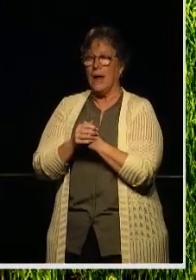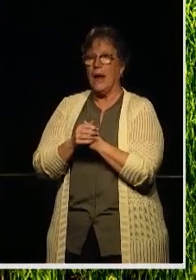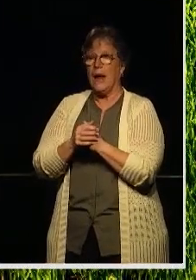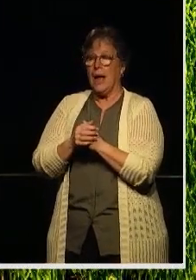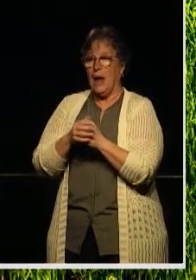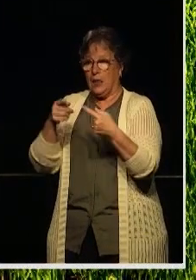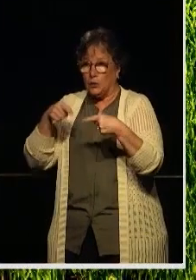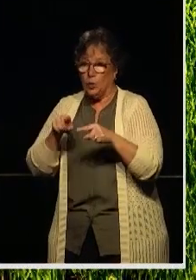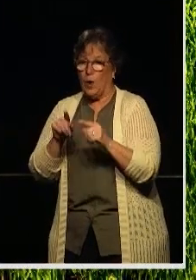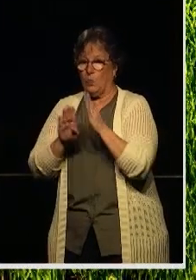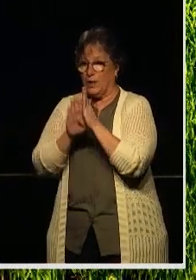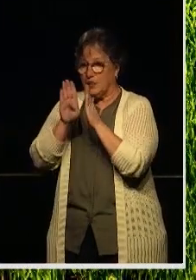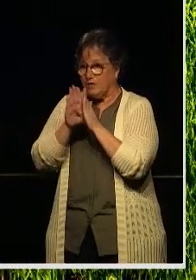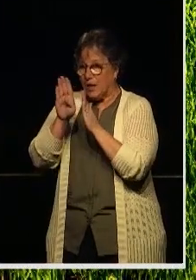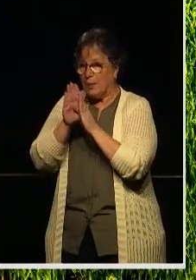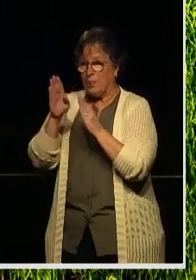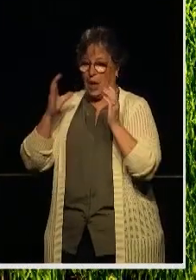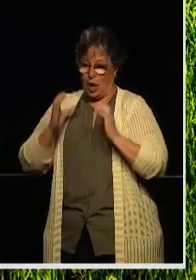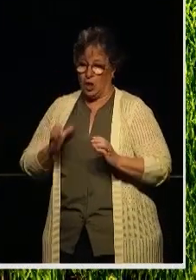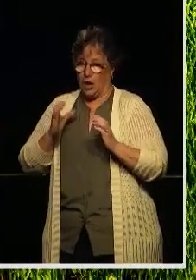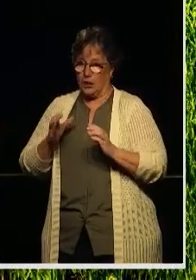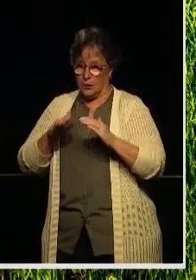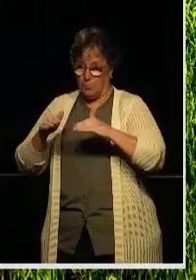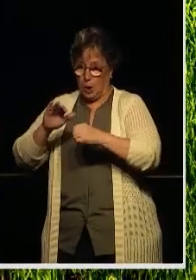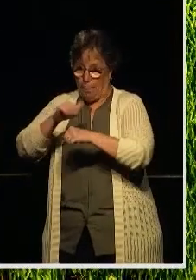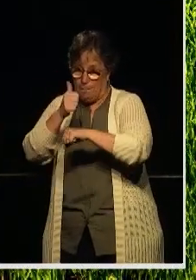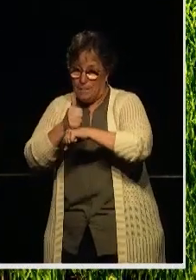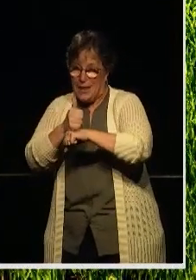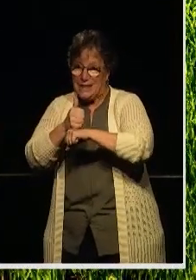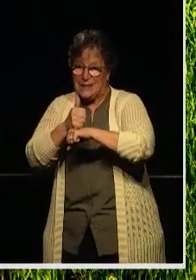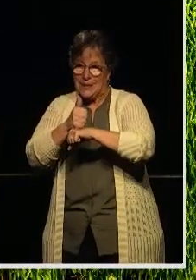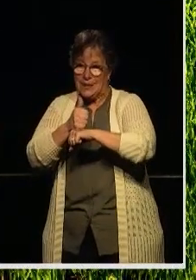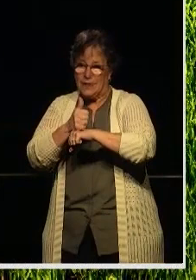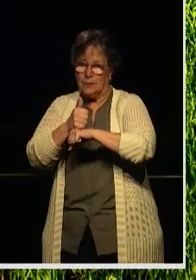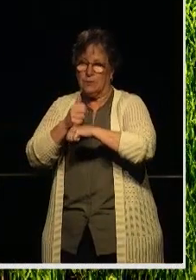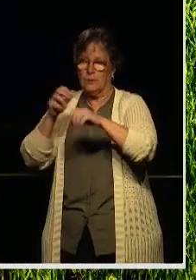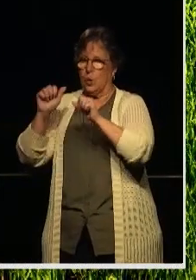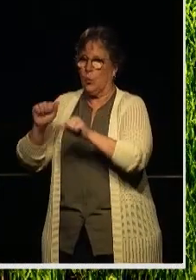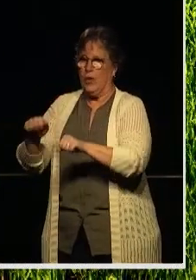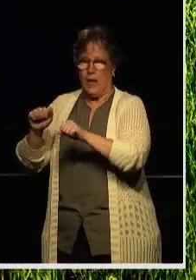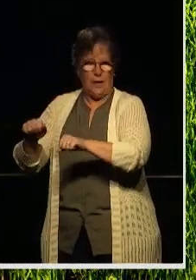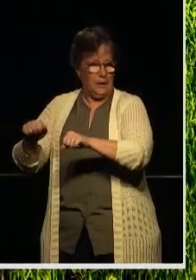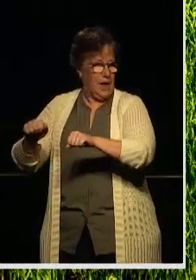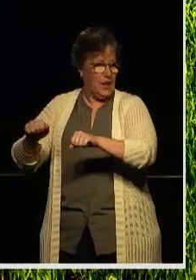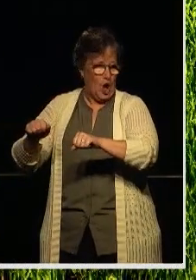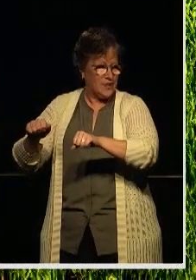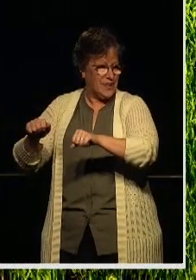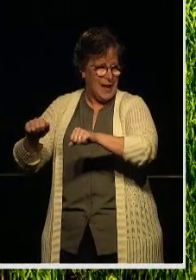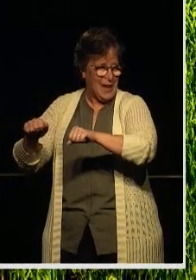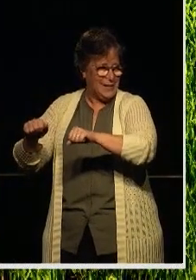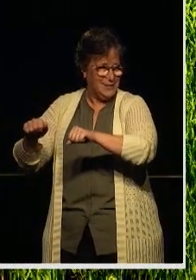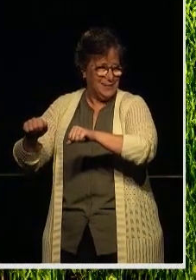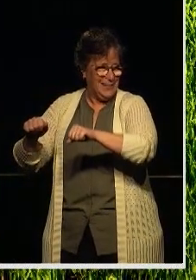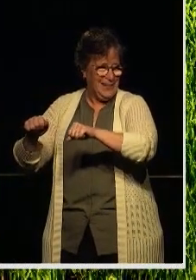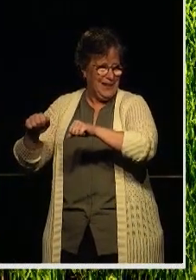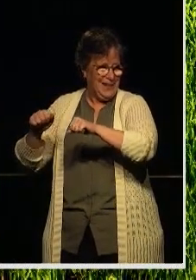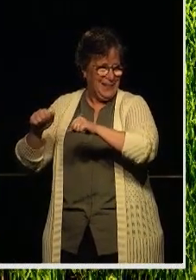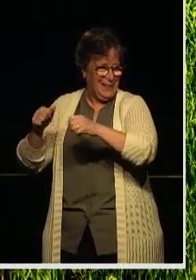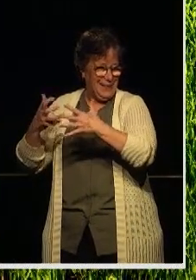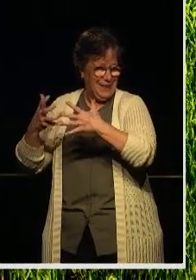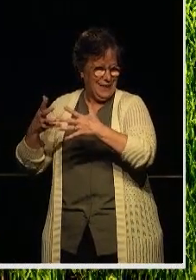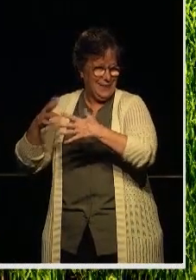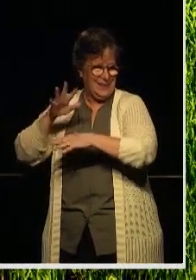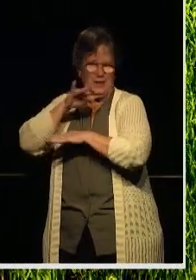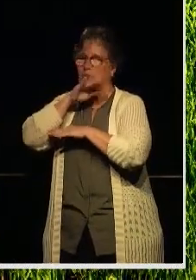and presence in the industry, we can roll out our proprietary spawn and substrate. This will add a significant source of recurring revenue to our